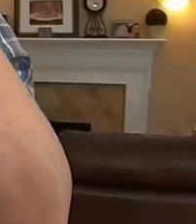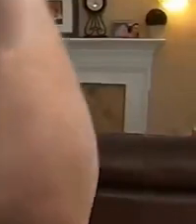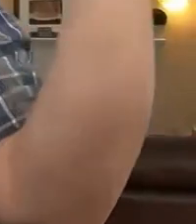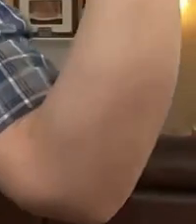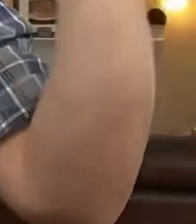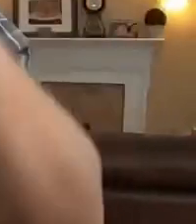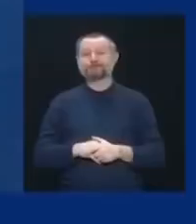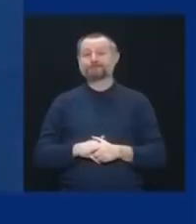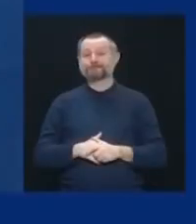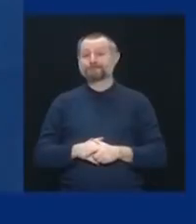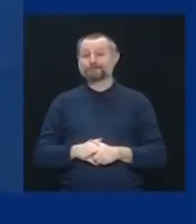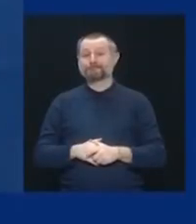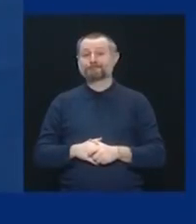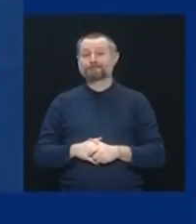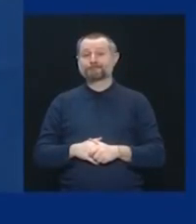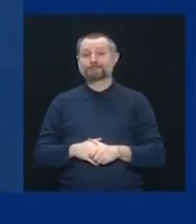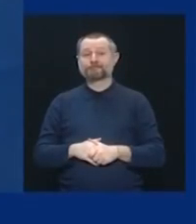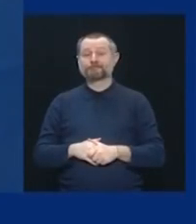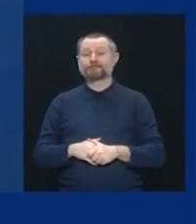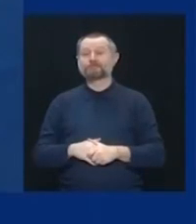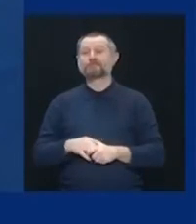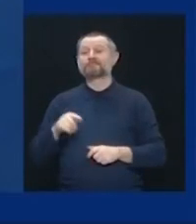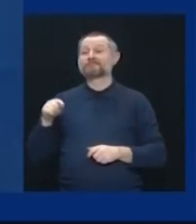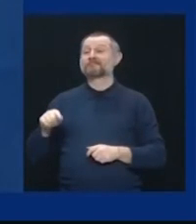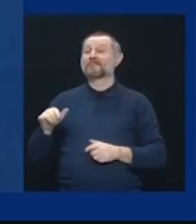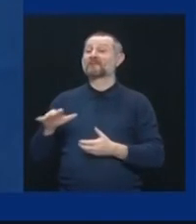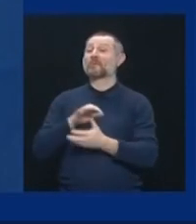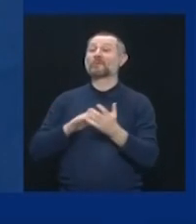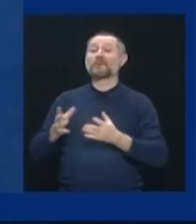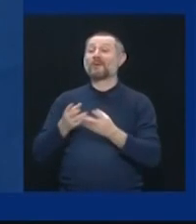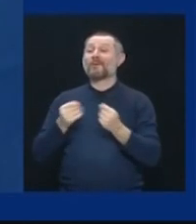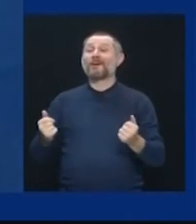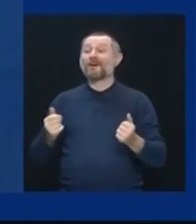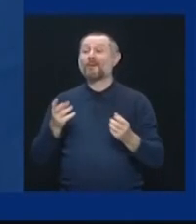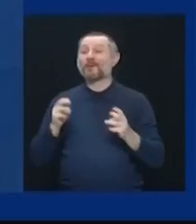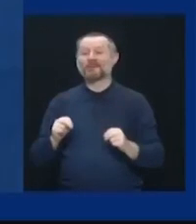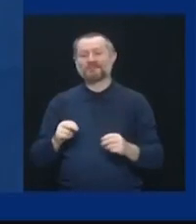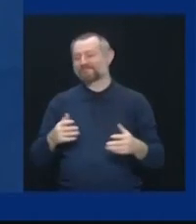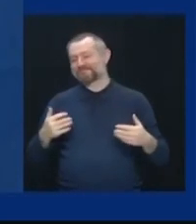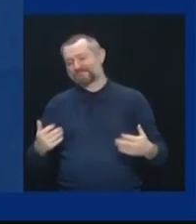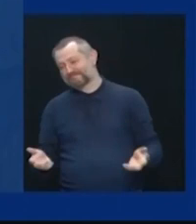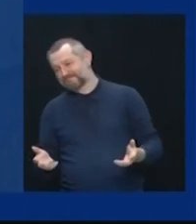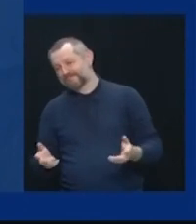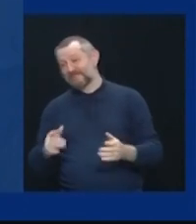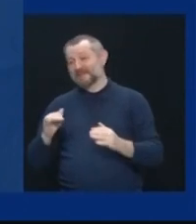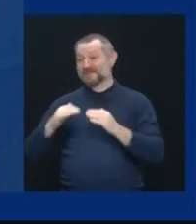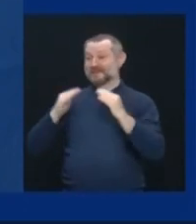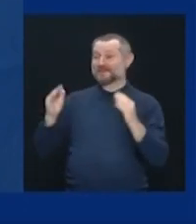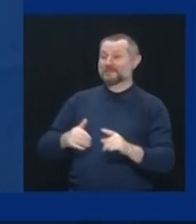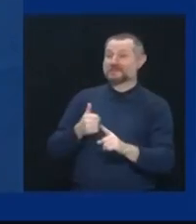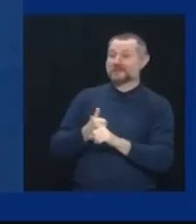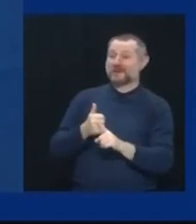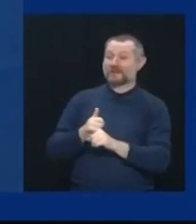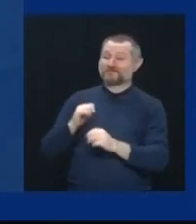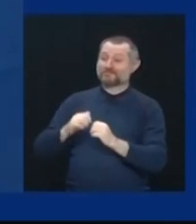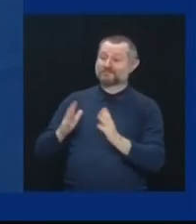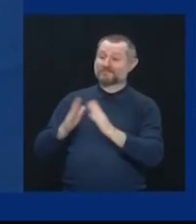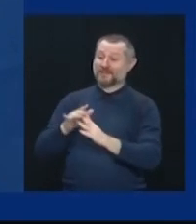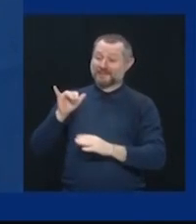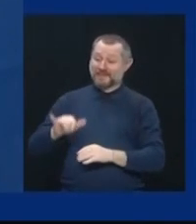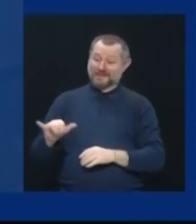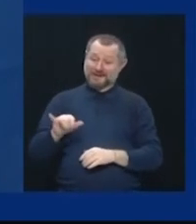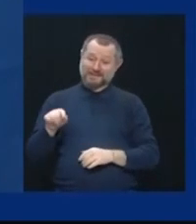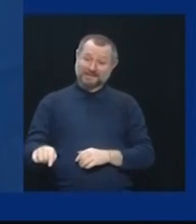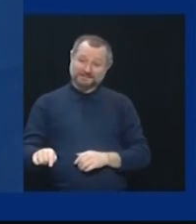will get easier. When does this end? Because the system is set up the way it is, it's not really going